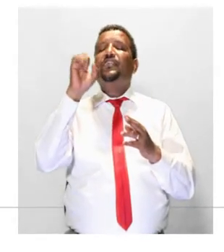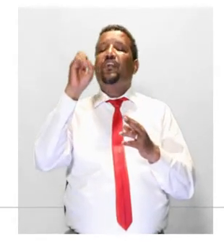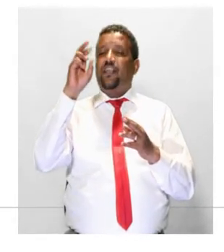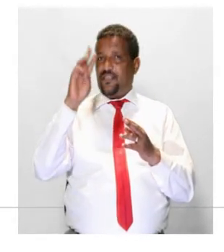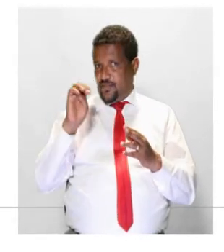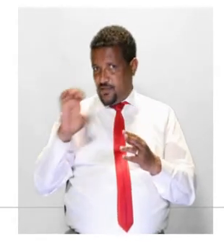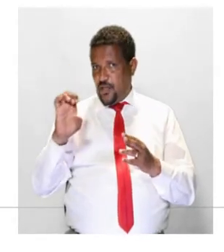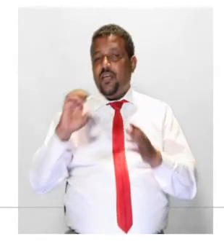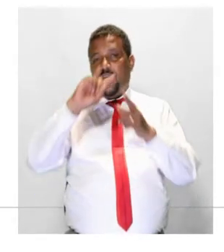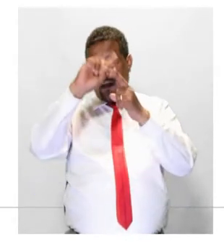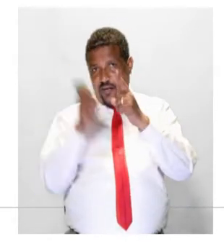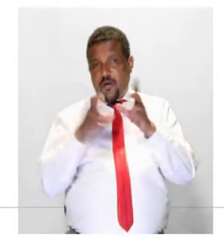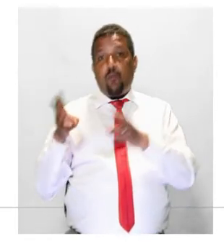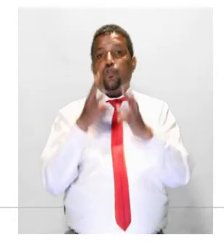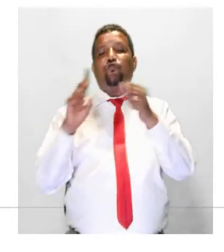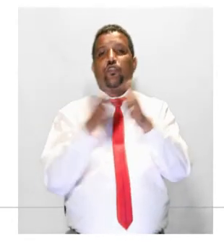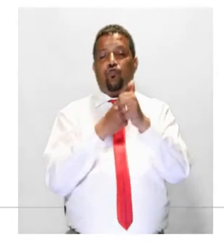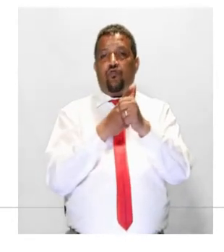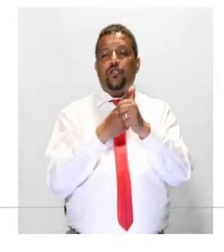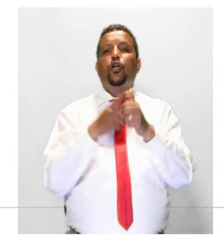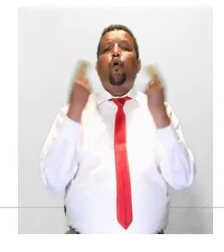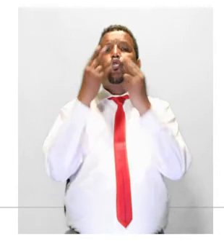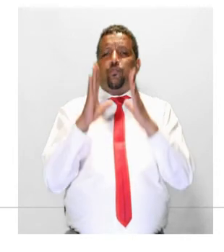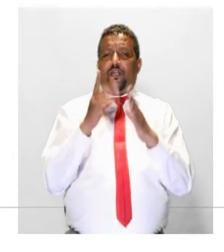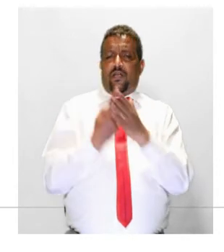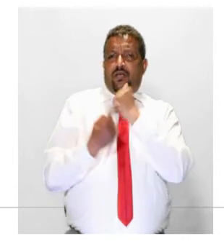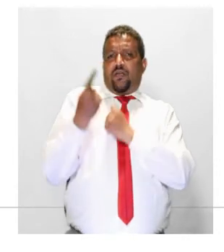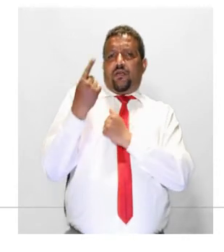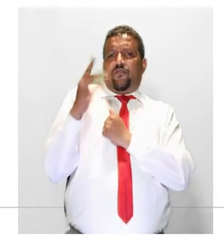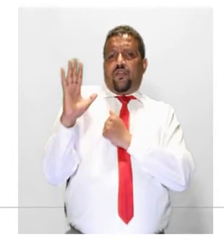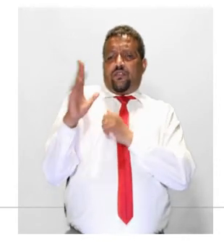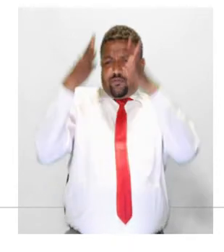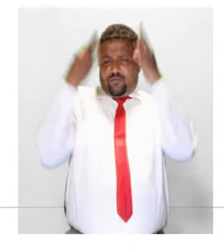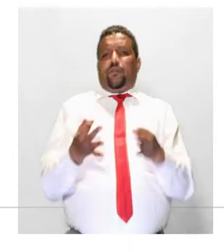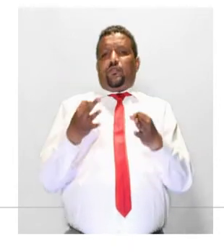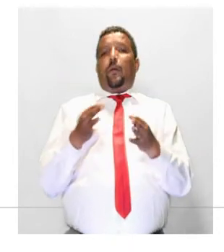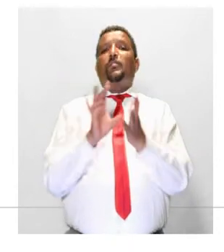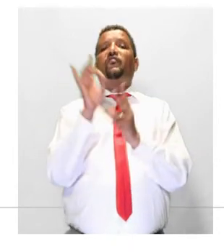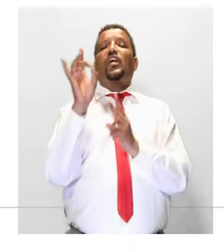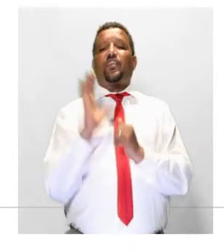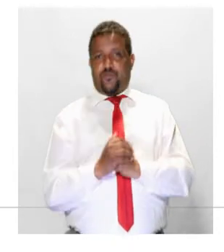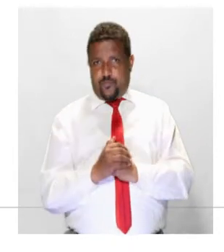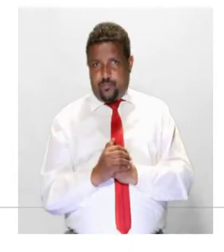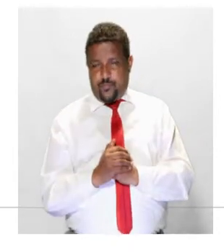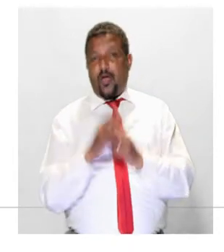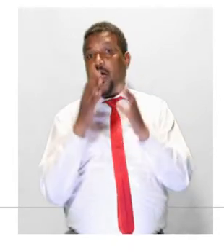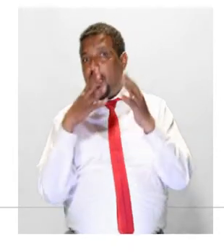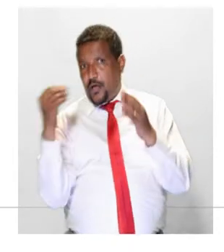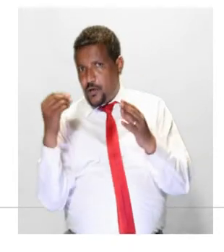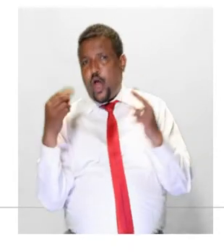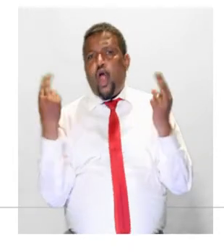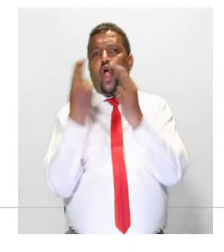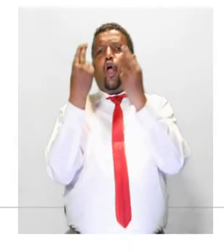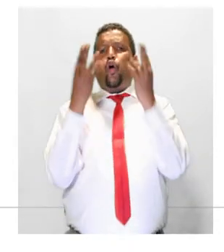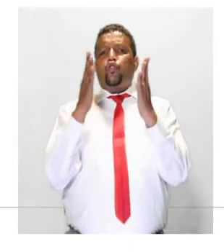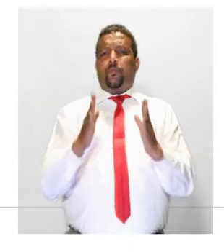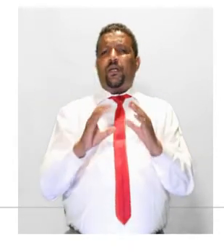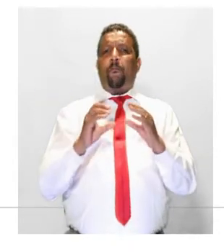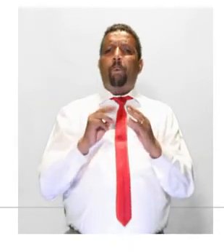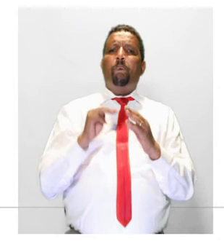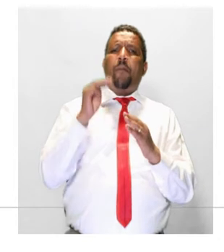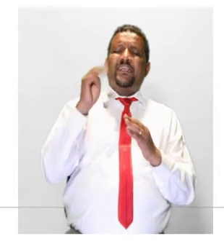is rational. That means the consumer has a clear-cut preference and the consumer's